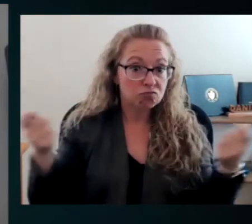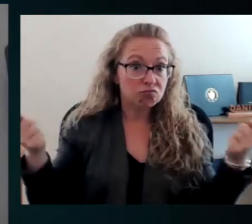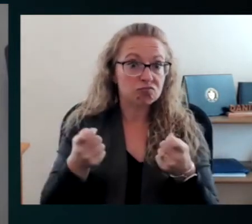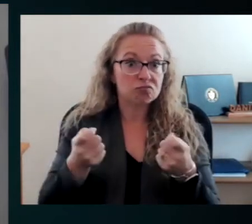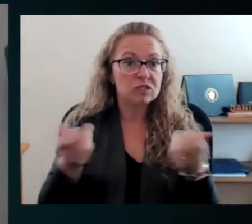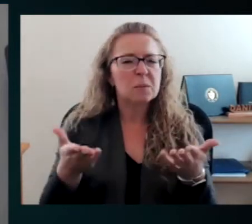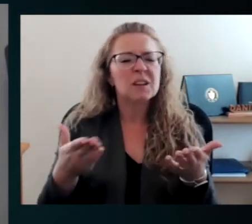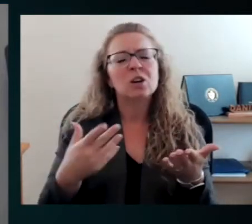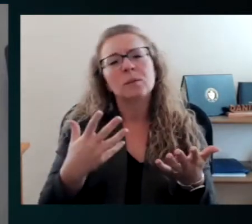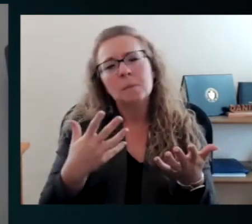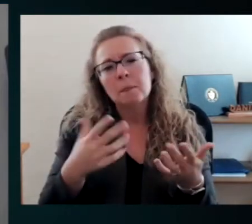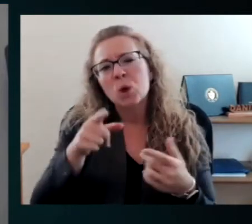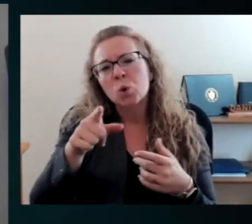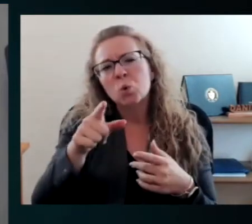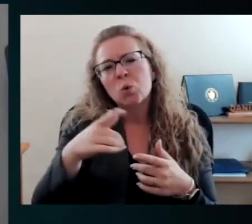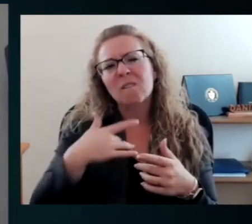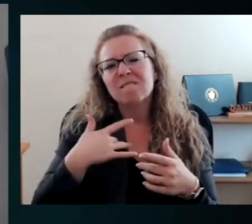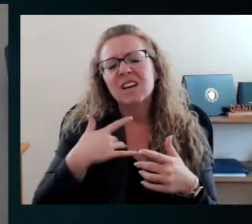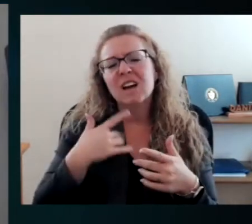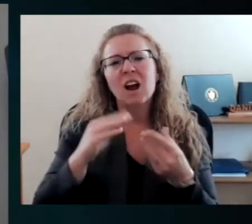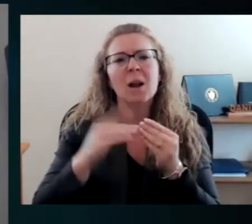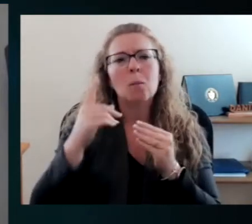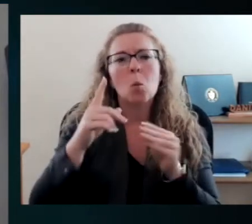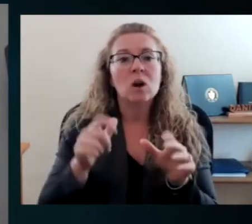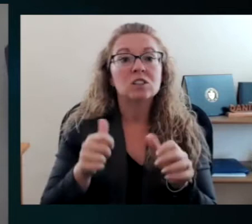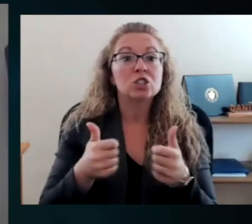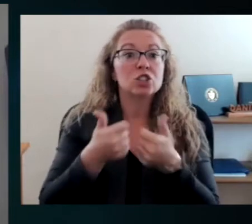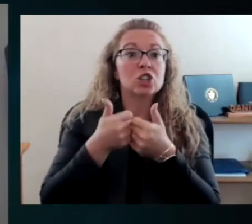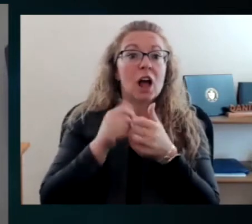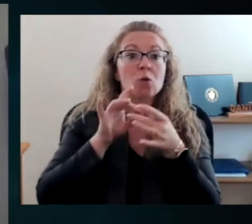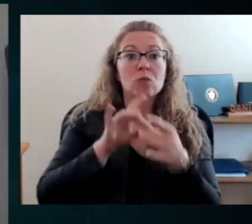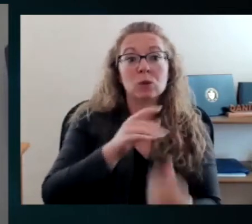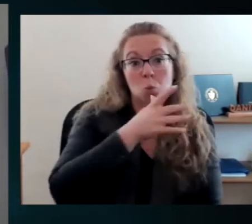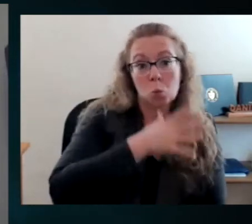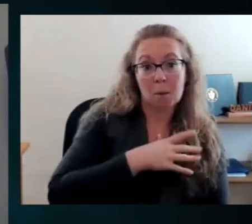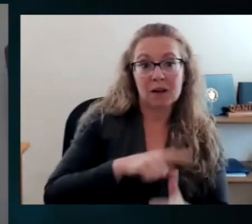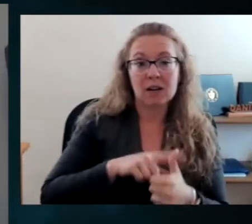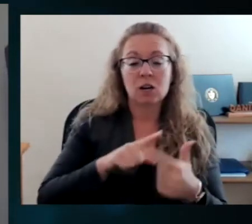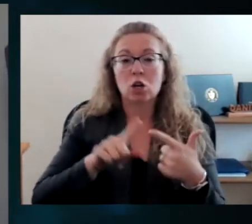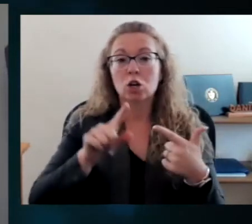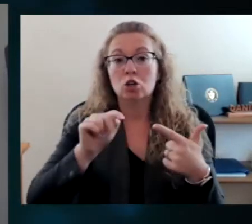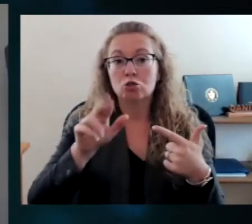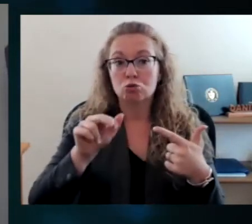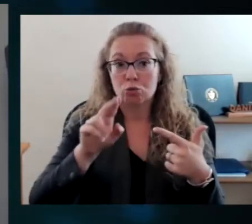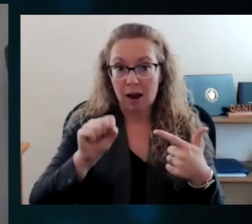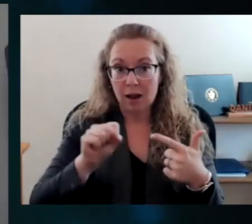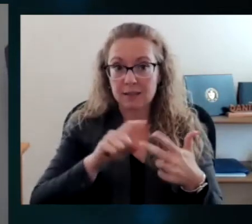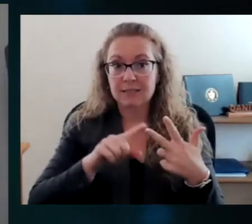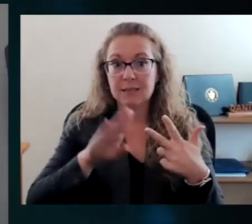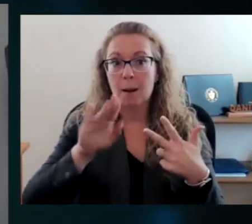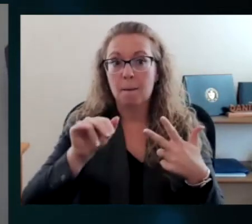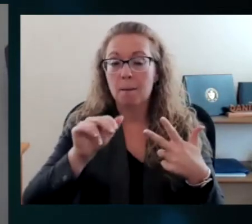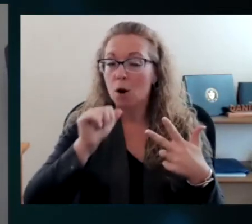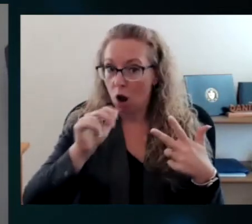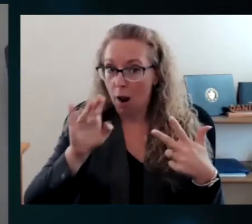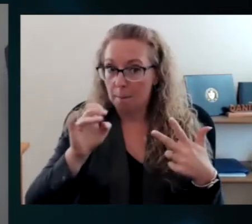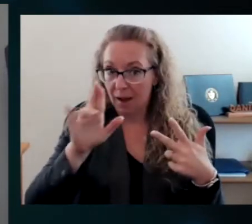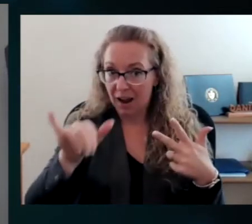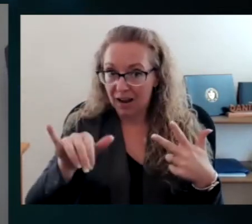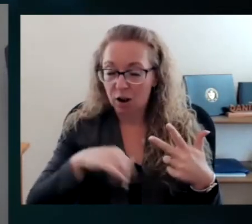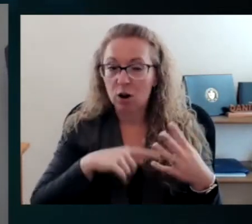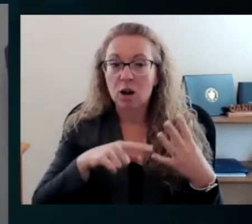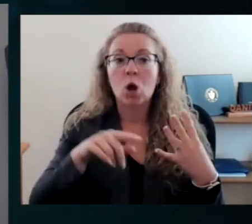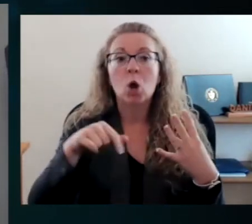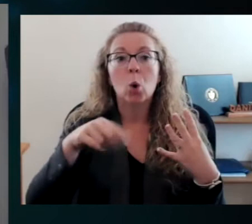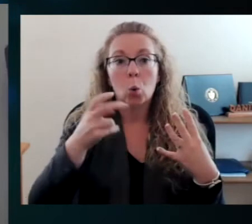biggest challenges facing women, trans, non-binary, gender expansive, and queer people in the SIGCHI